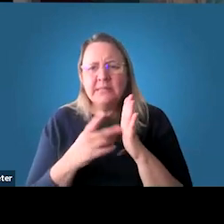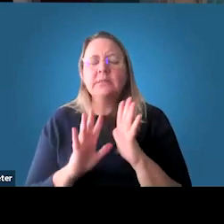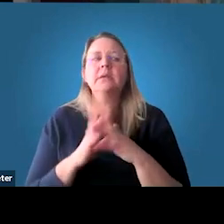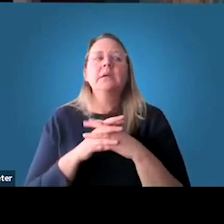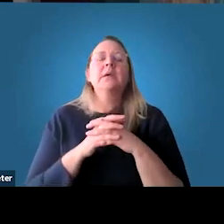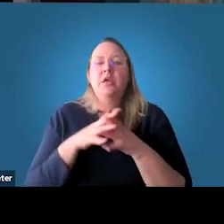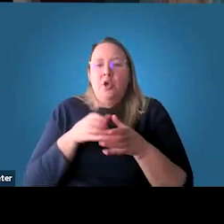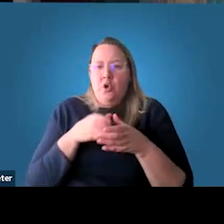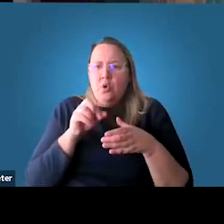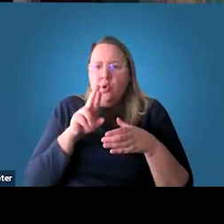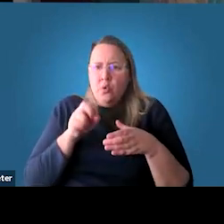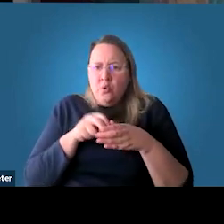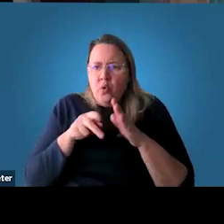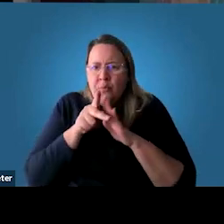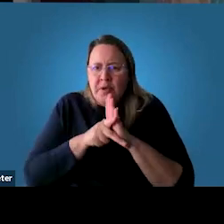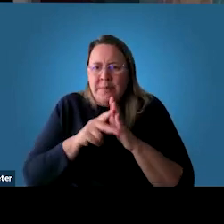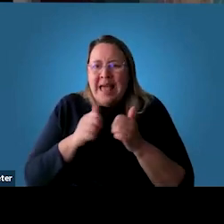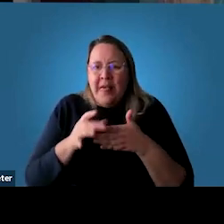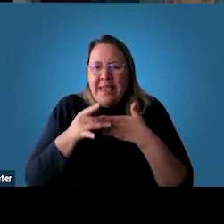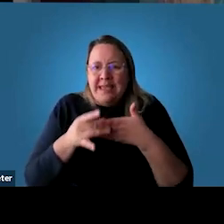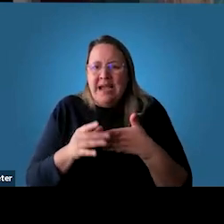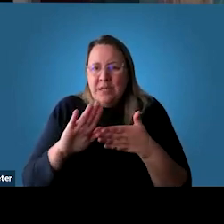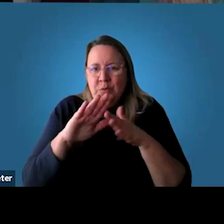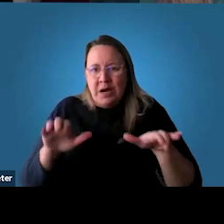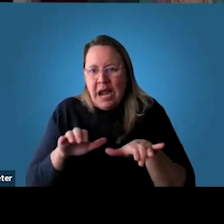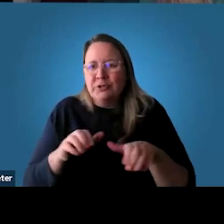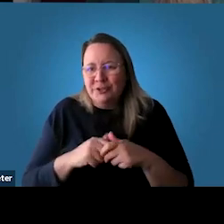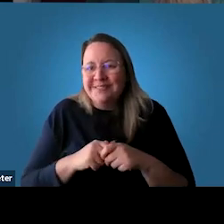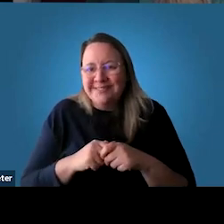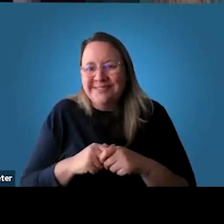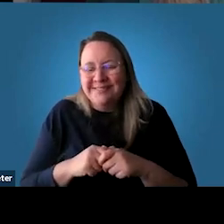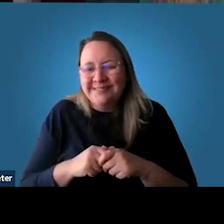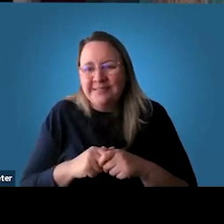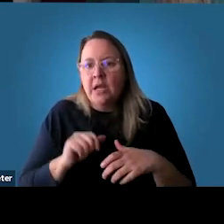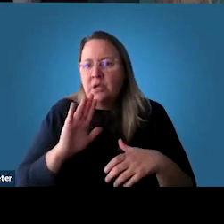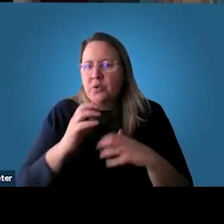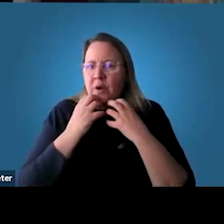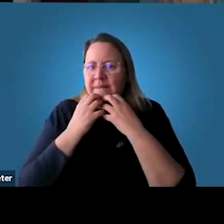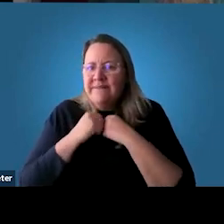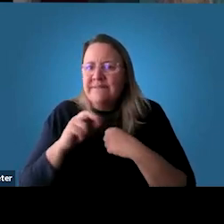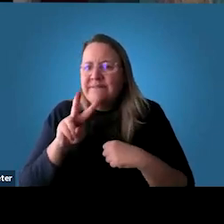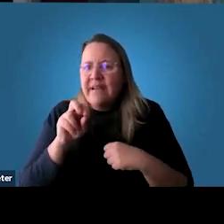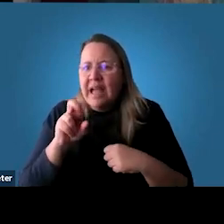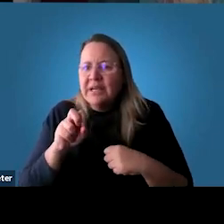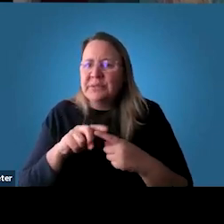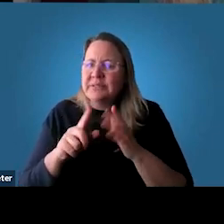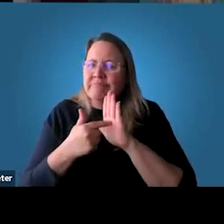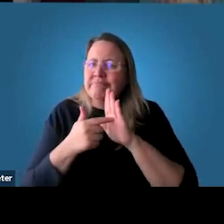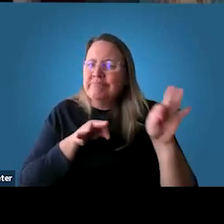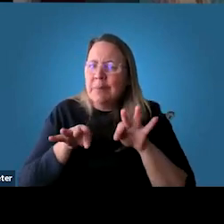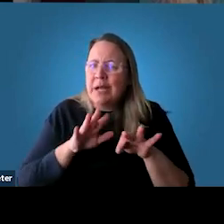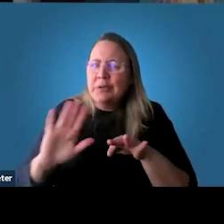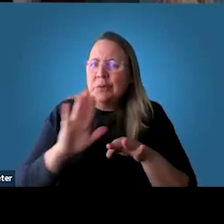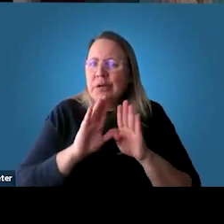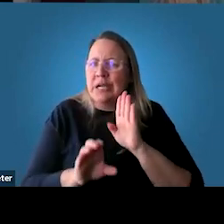principles and beliefs that guide your organization's actions and interactions. Your values define your character as an